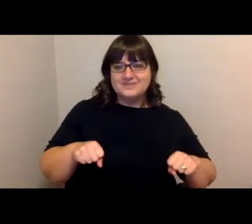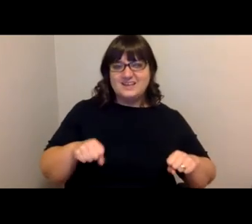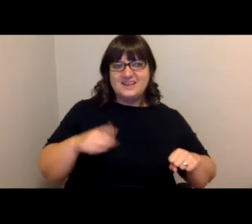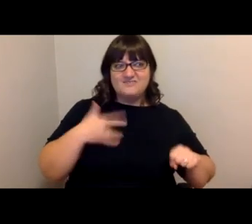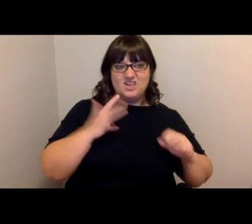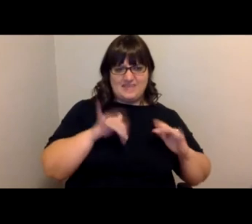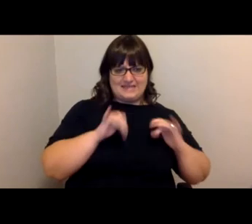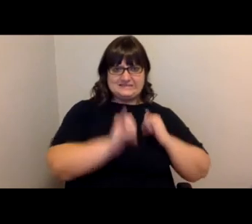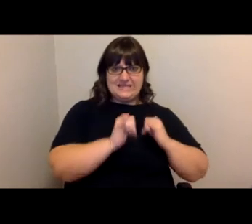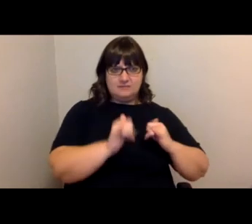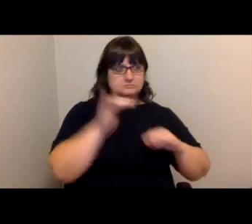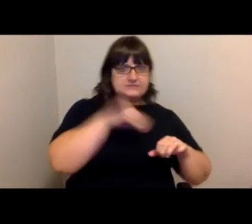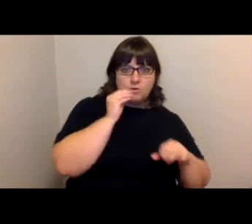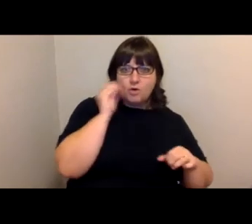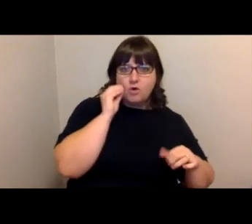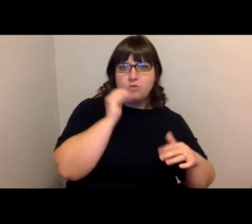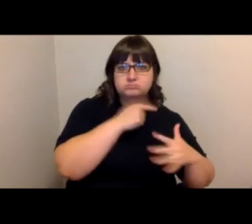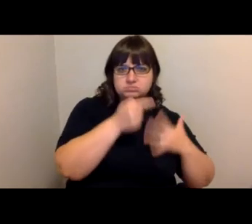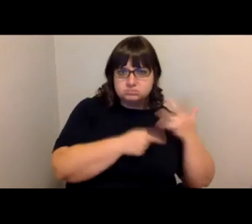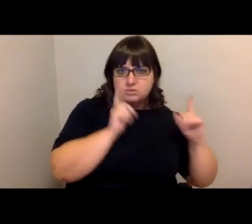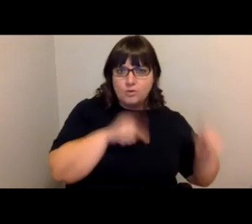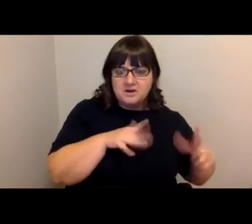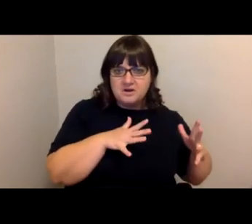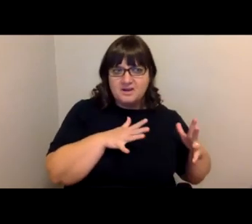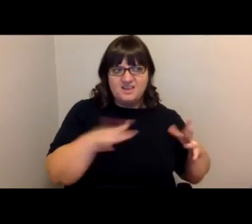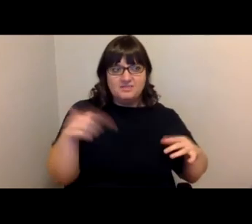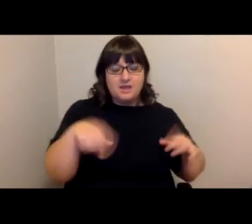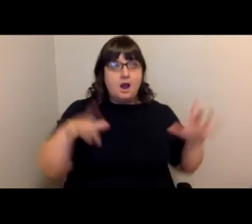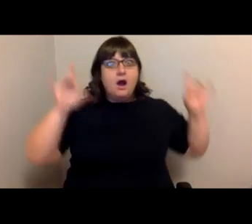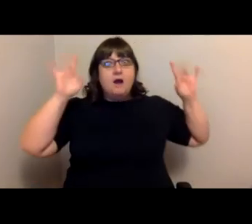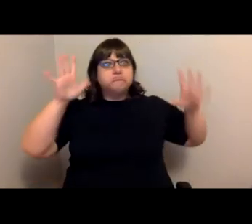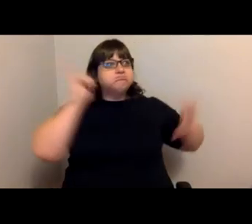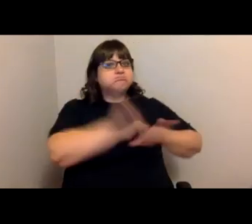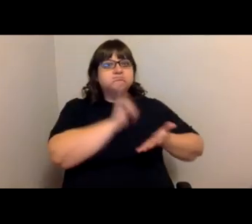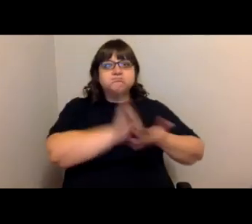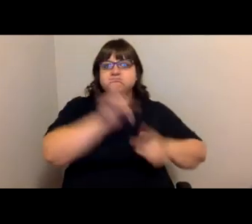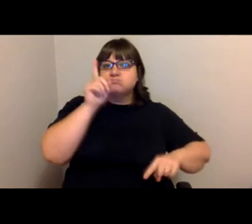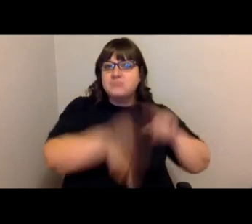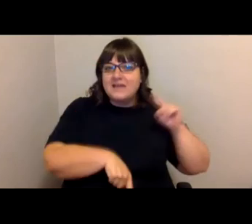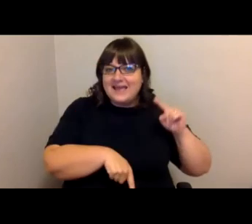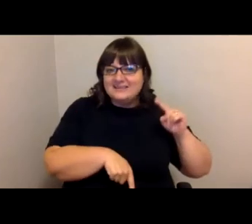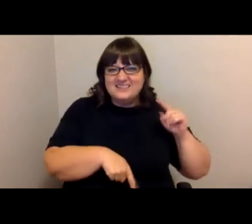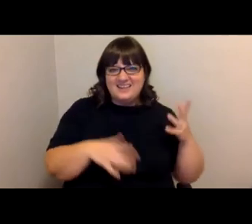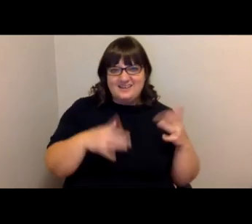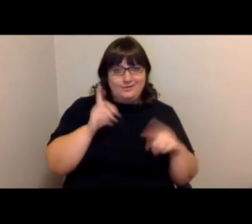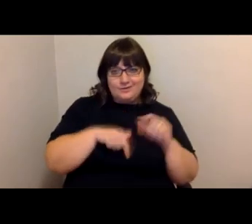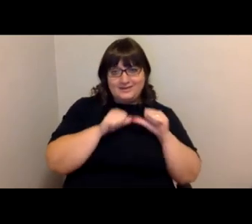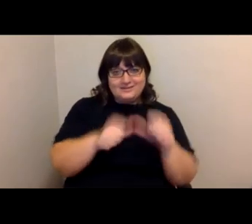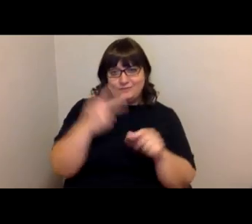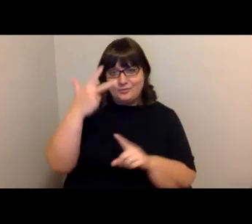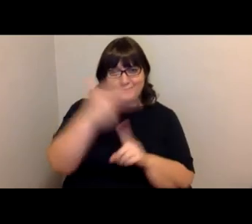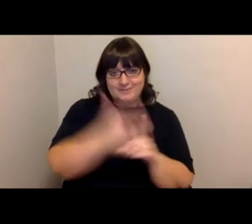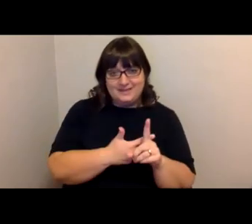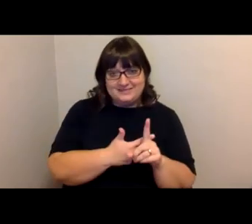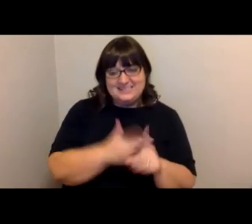that we couldn't even keep our initial lockdown measures for the 3 months it takes to build a new habit. I should be understood, I am